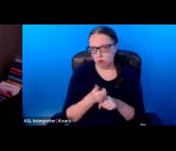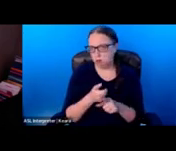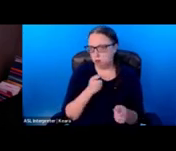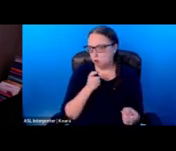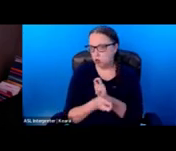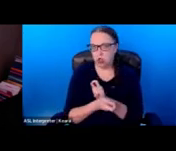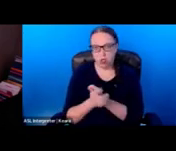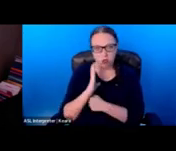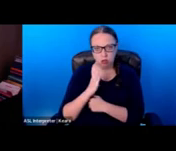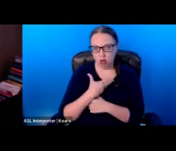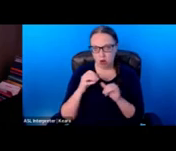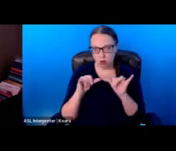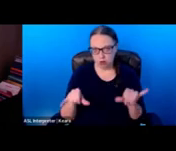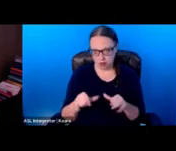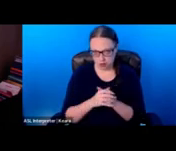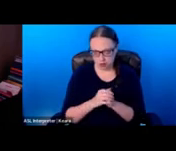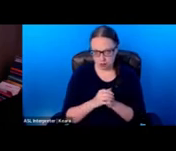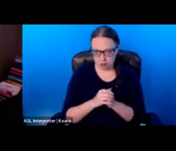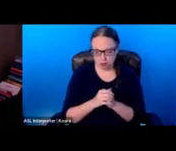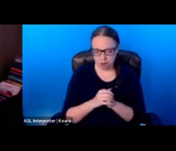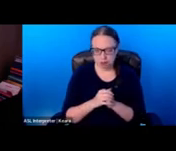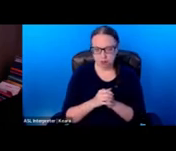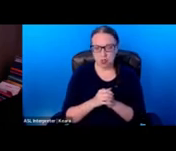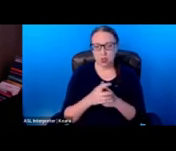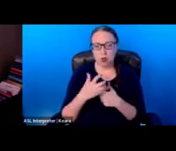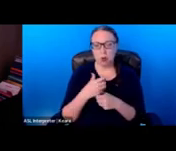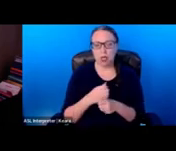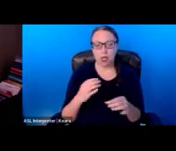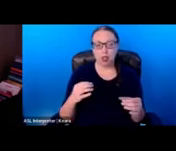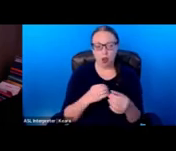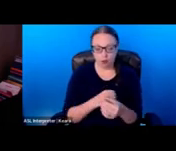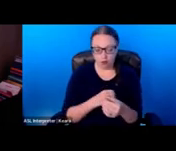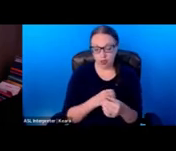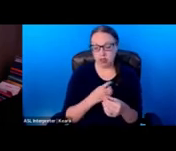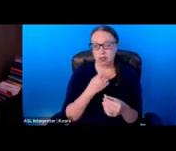our system. The legislation creating the offices outlines